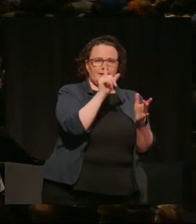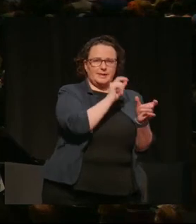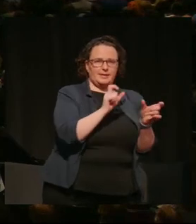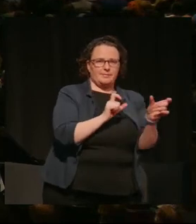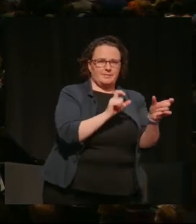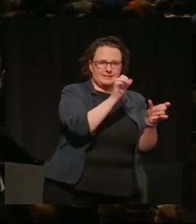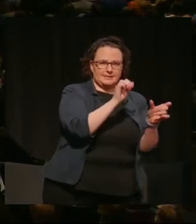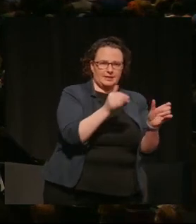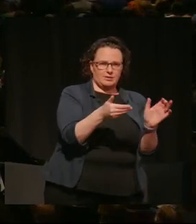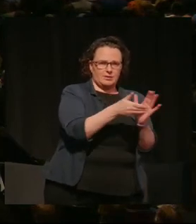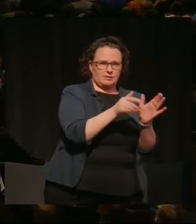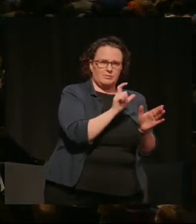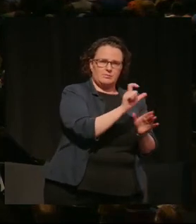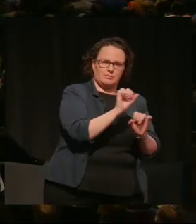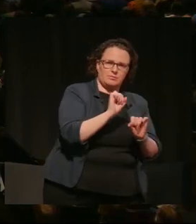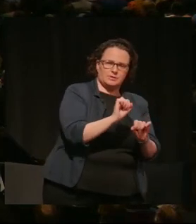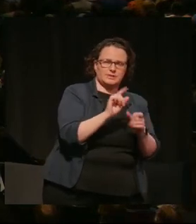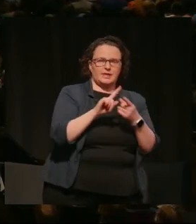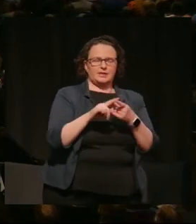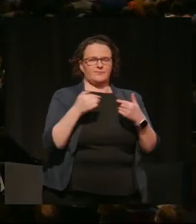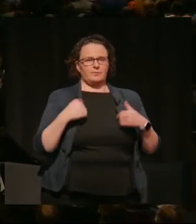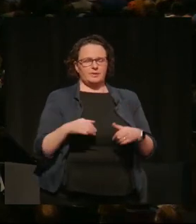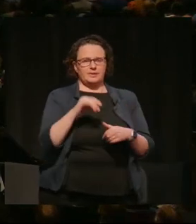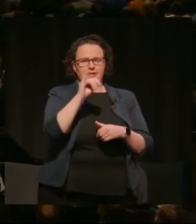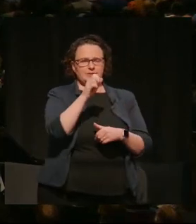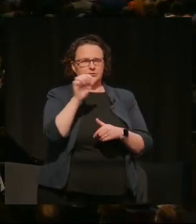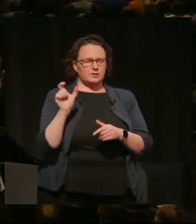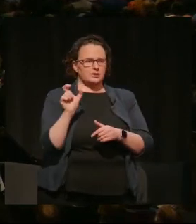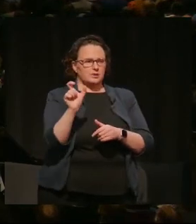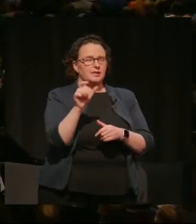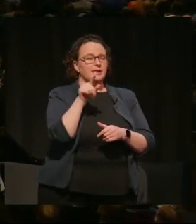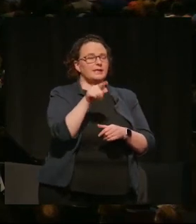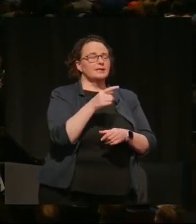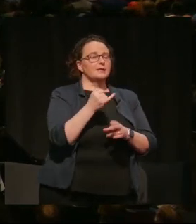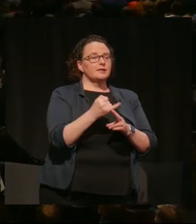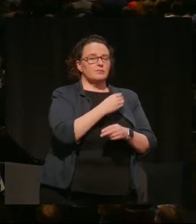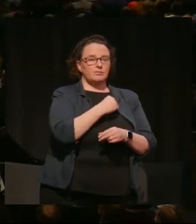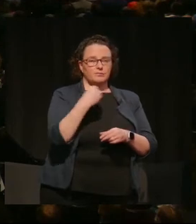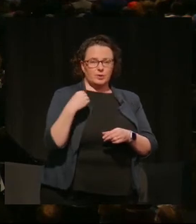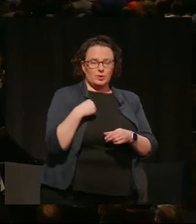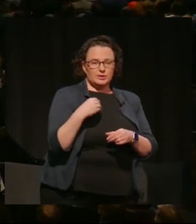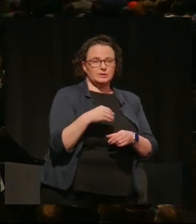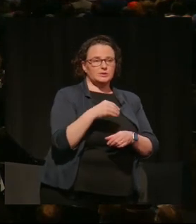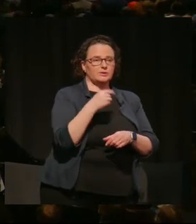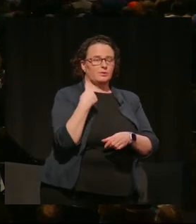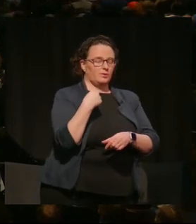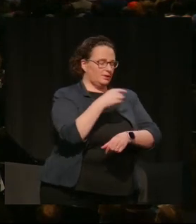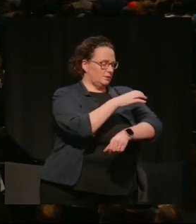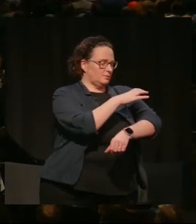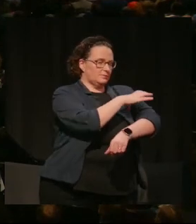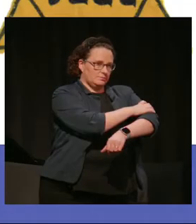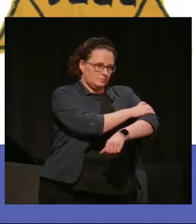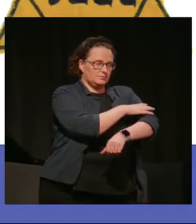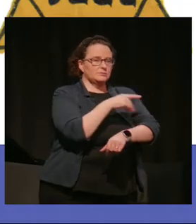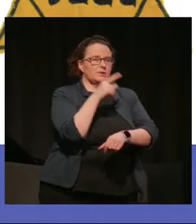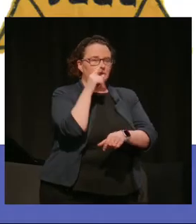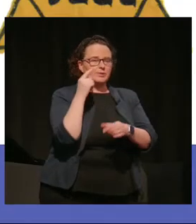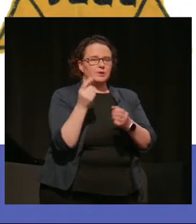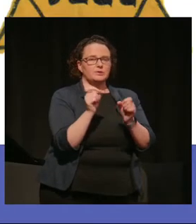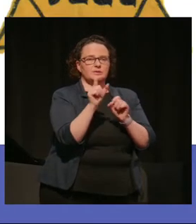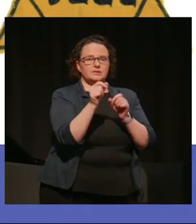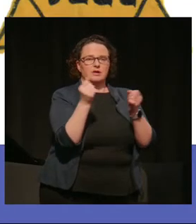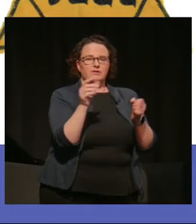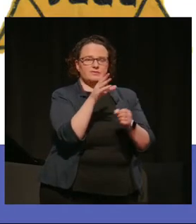males were introduced. In Poland, blue stars of David on white armbands were made compulsory, and in